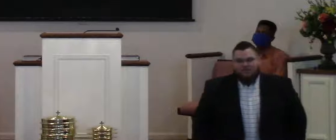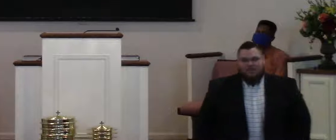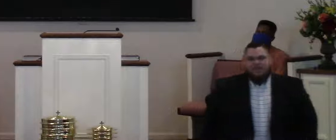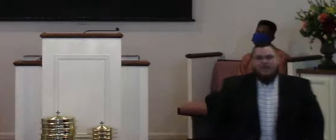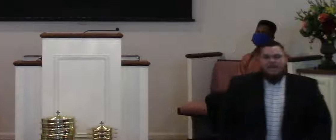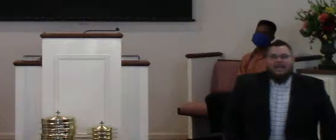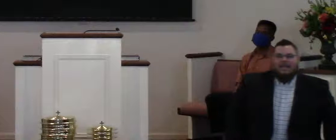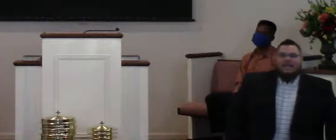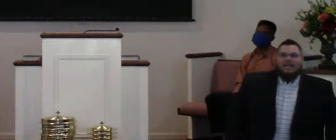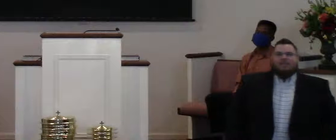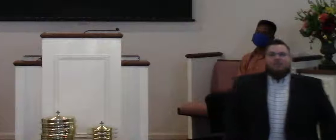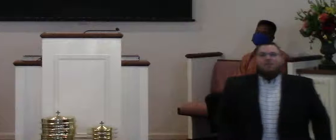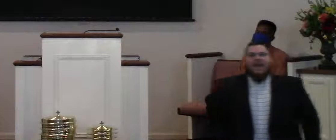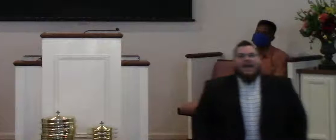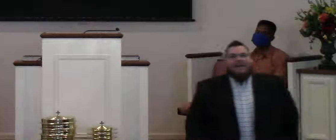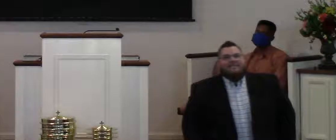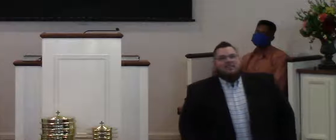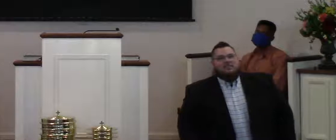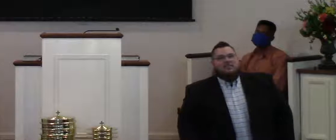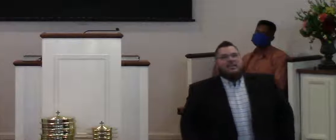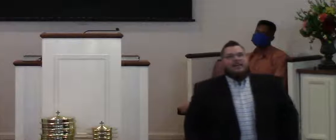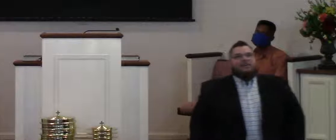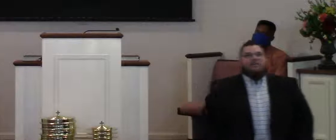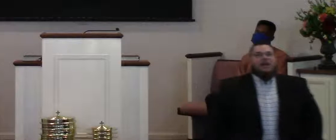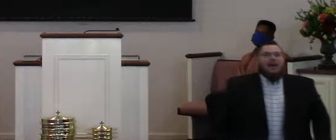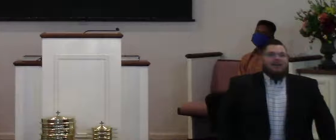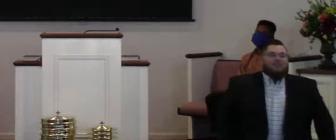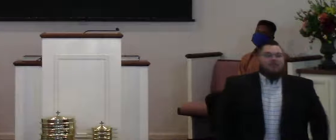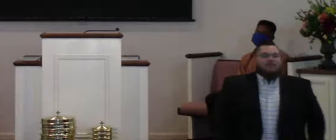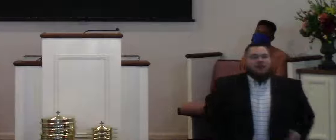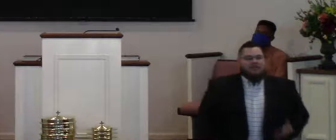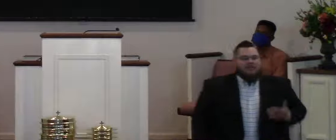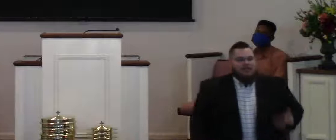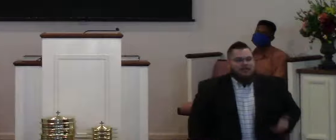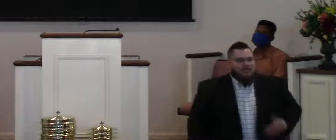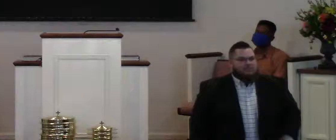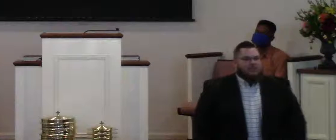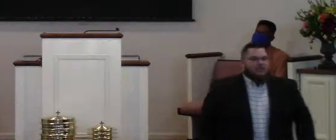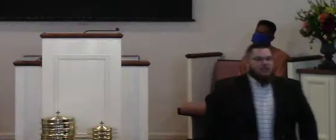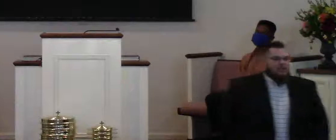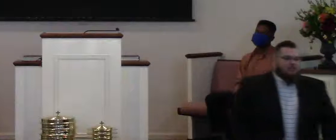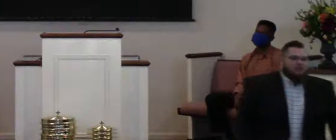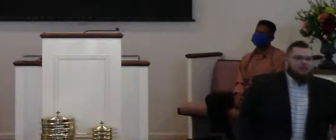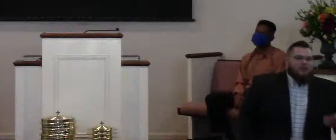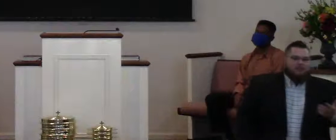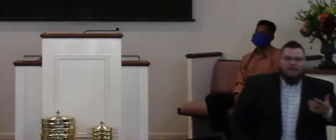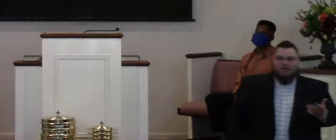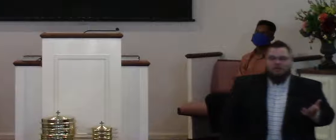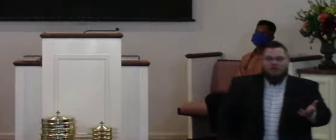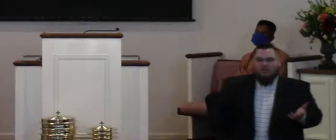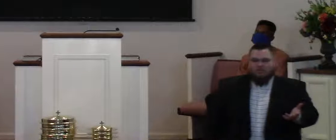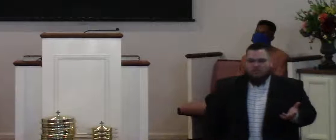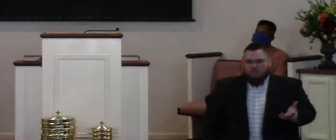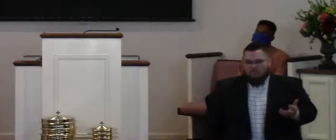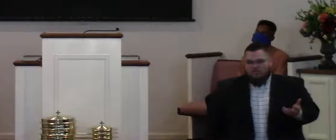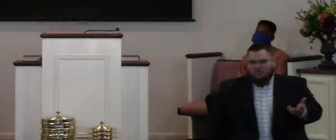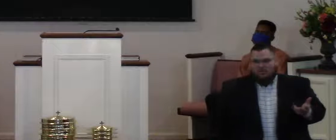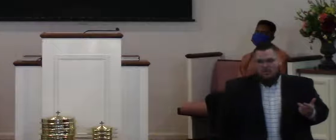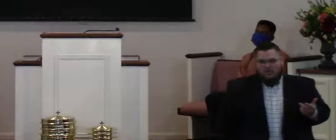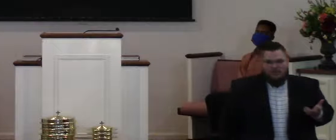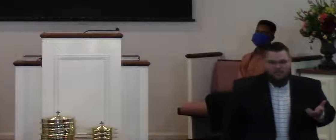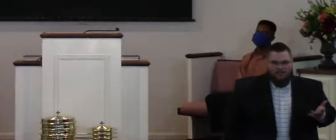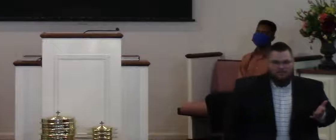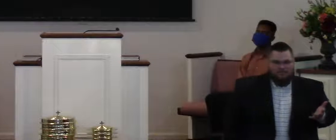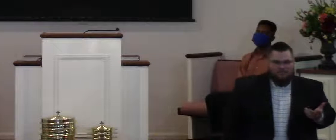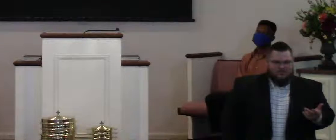Road. If you have, say I don't know if your mamas that make you this, but whose mamas make them ramen noodles?